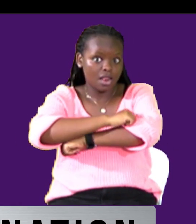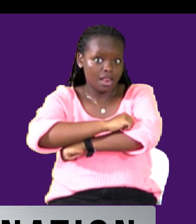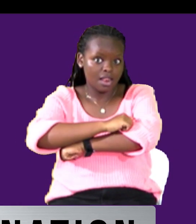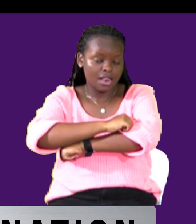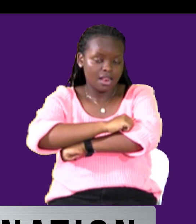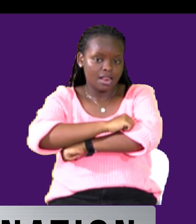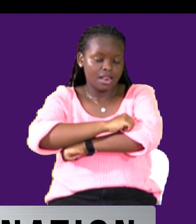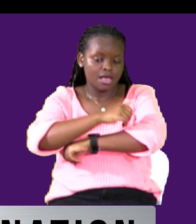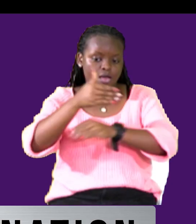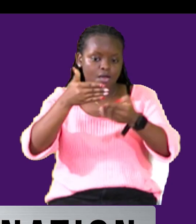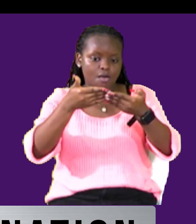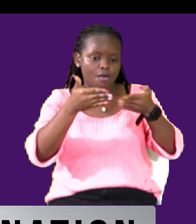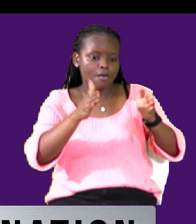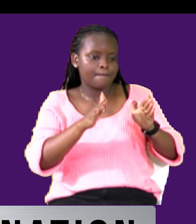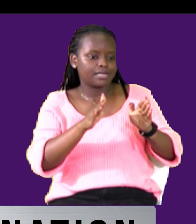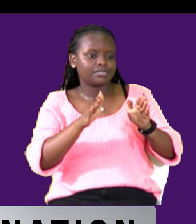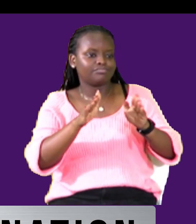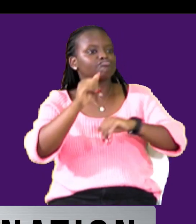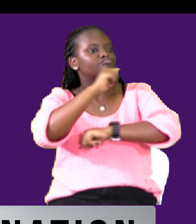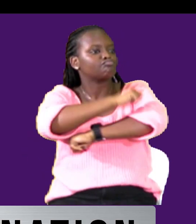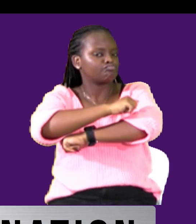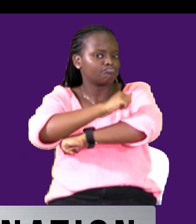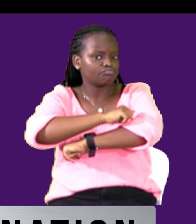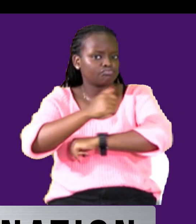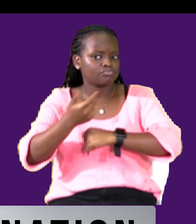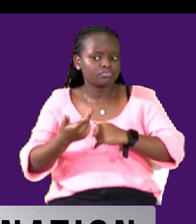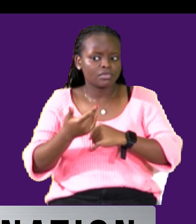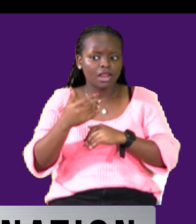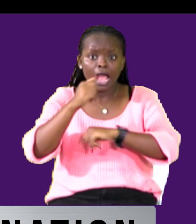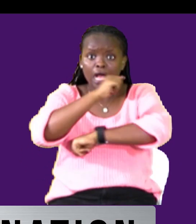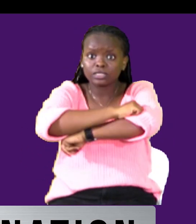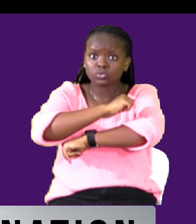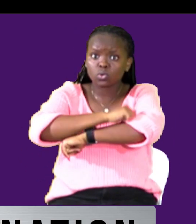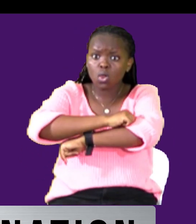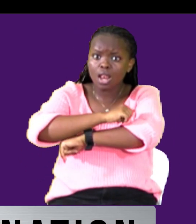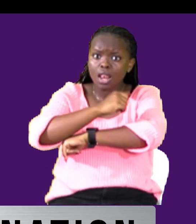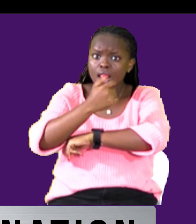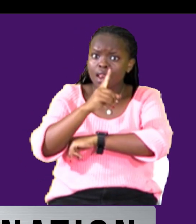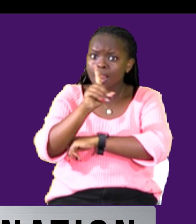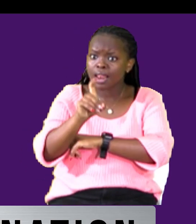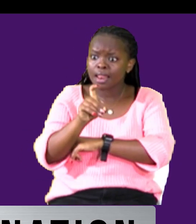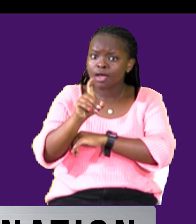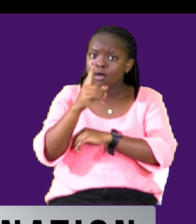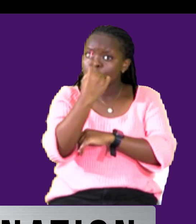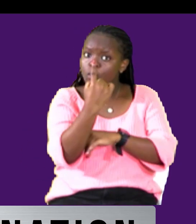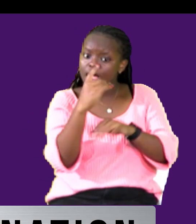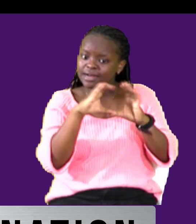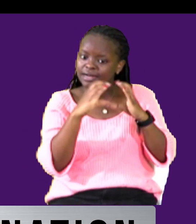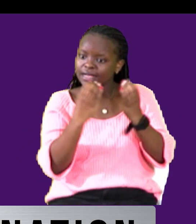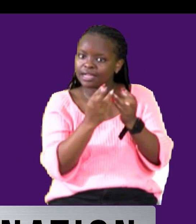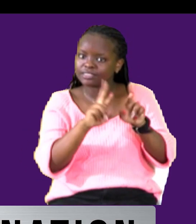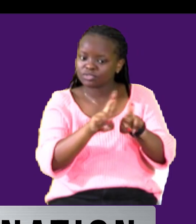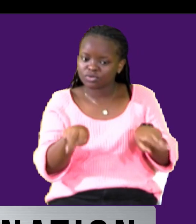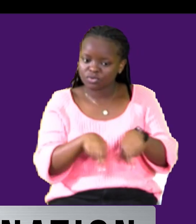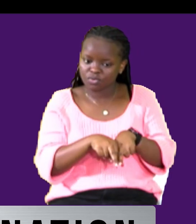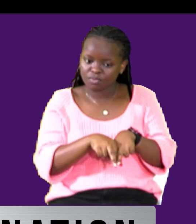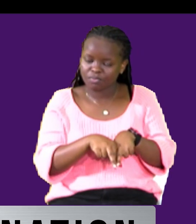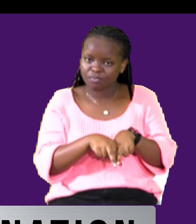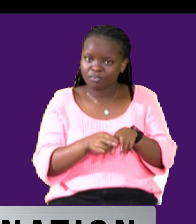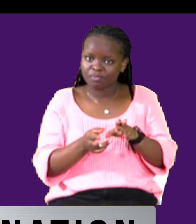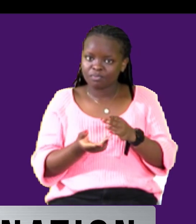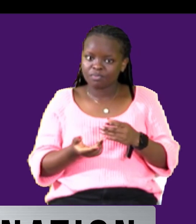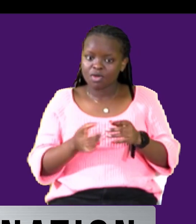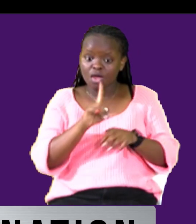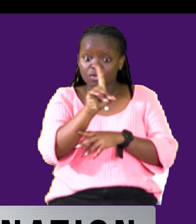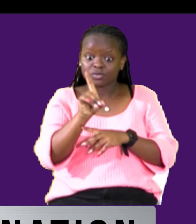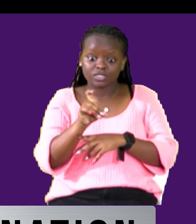that he opened a school. Was it a school? Or? It was a school, one classroom. Okay. So the question we